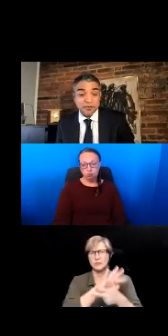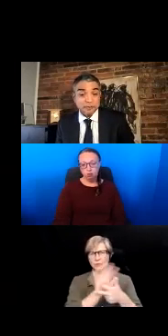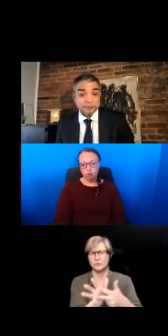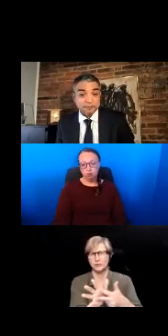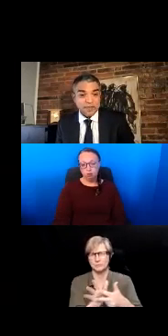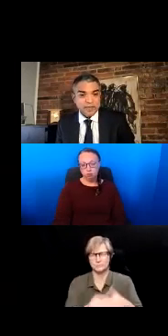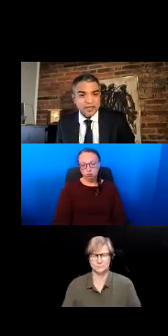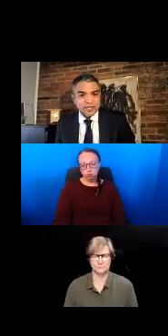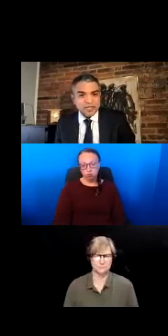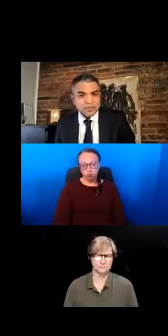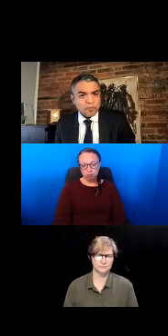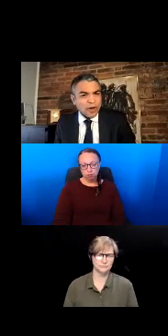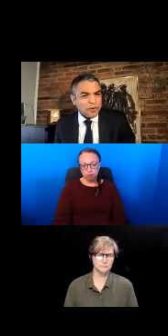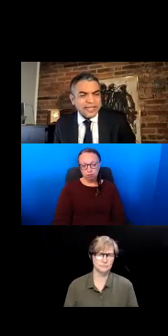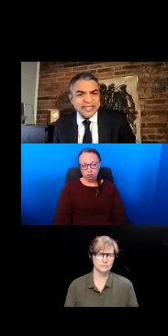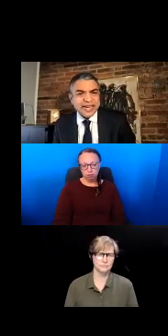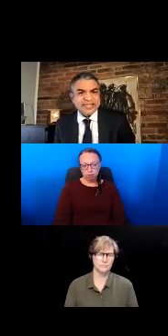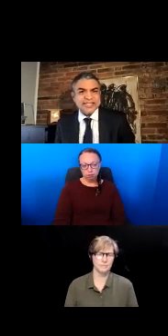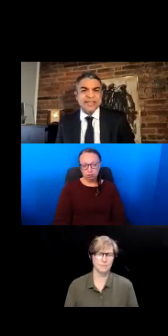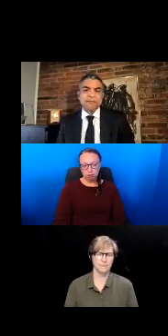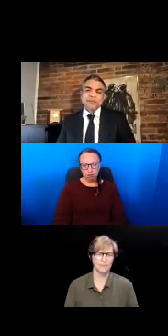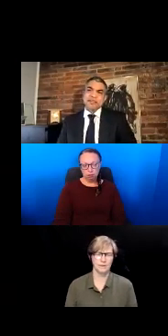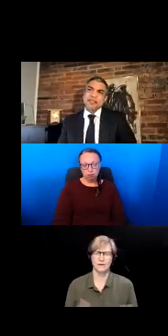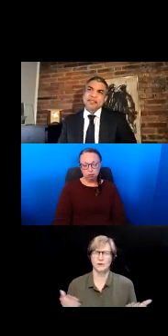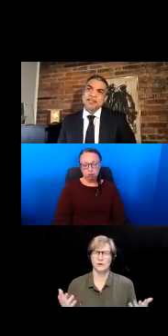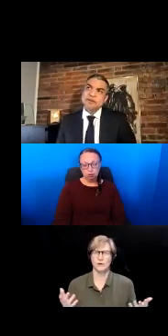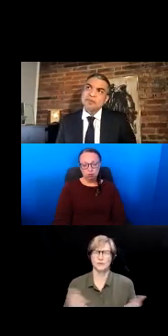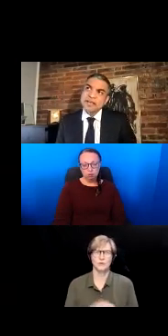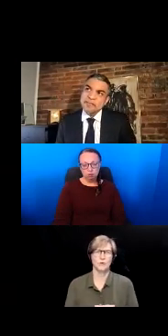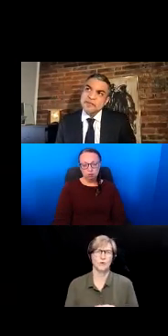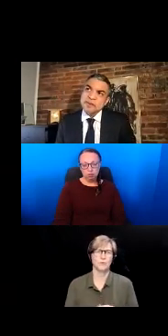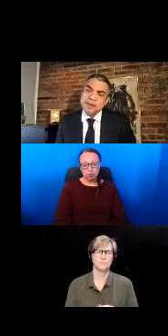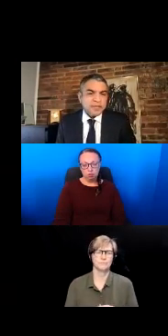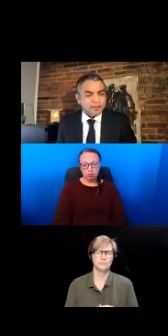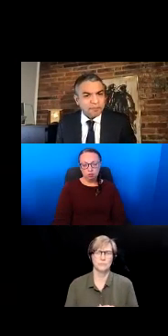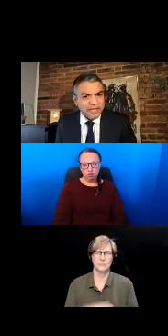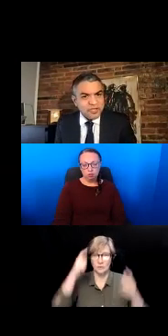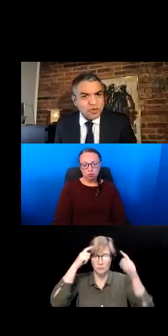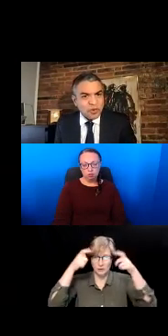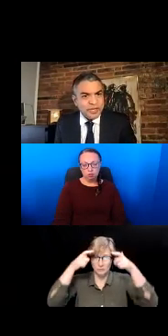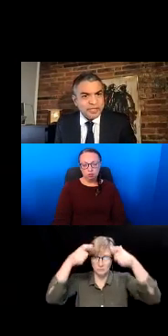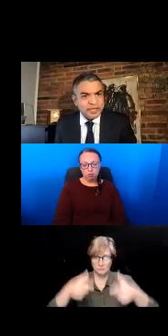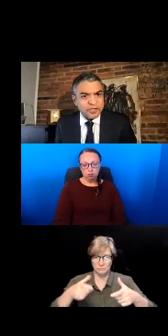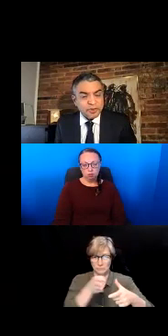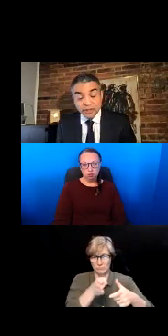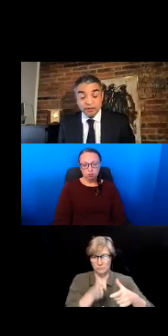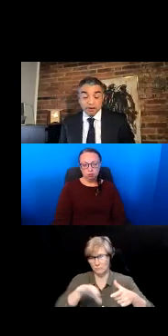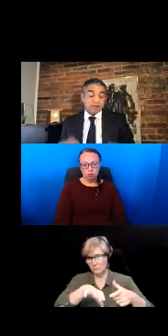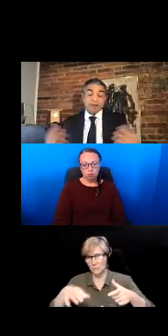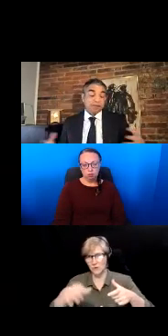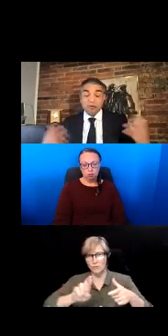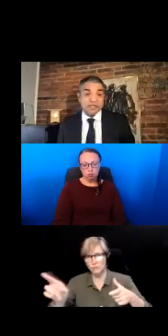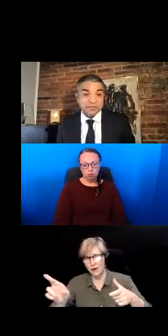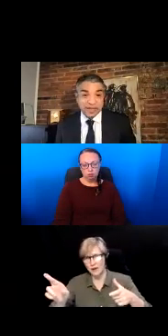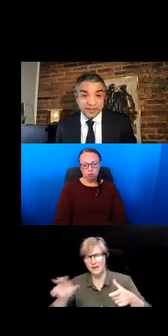2. So where do we get the idea that the right hemisphere might be compensatory in nature? Well, there are a